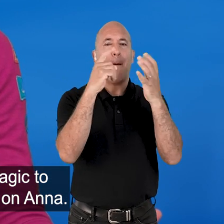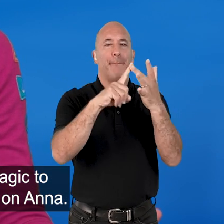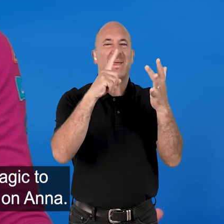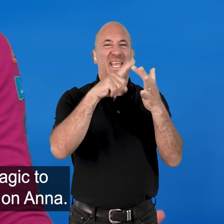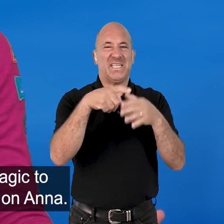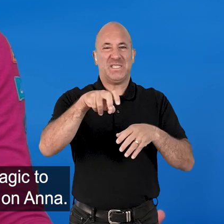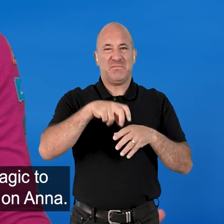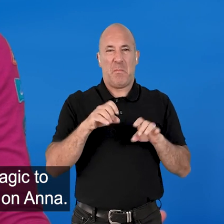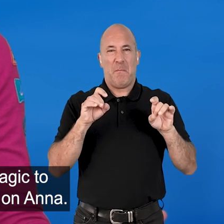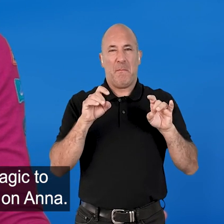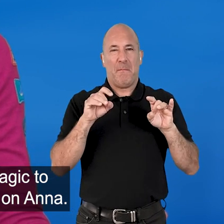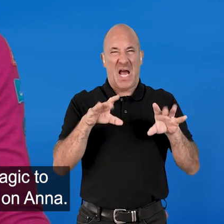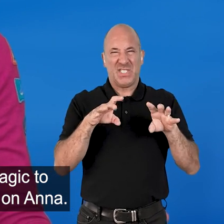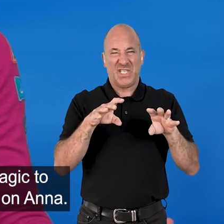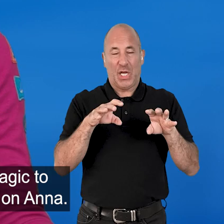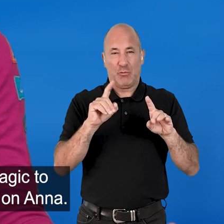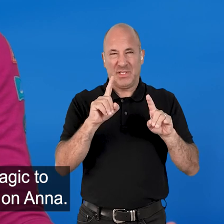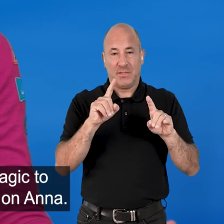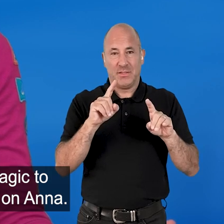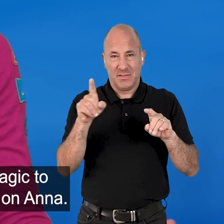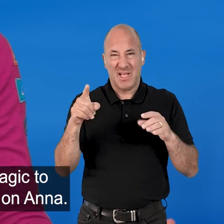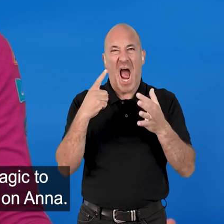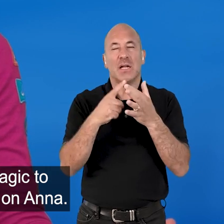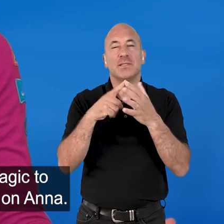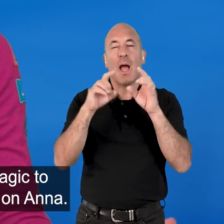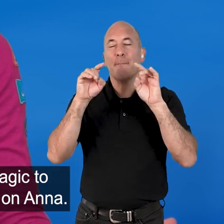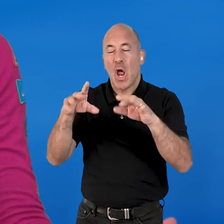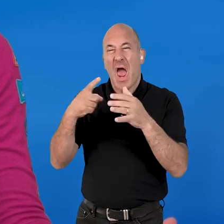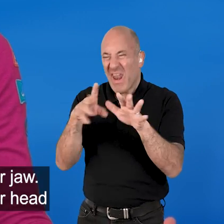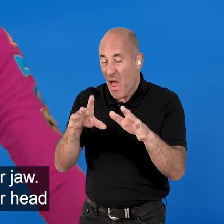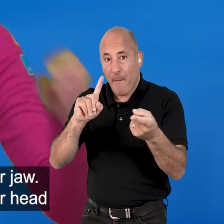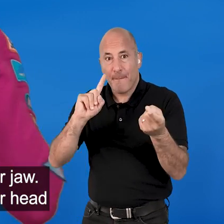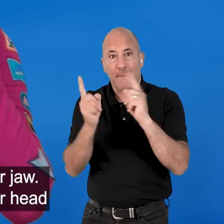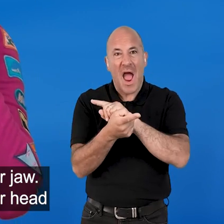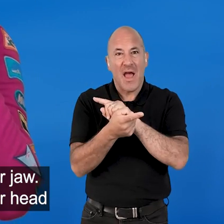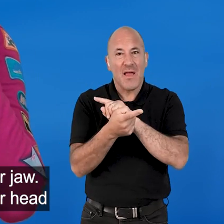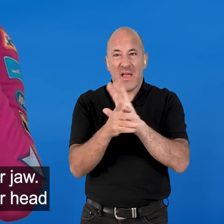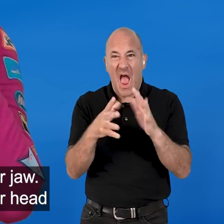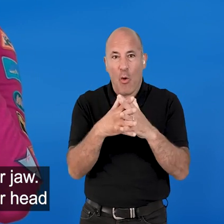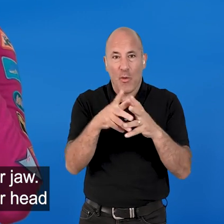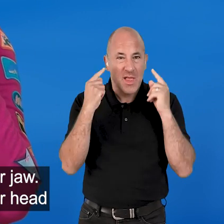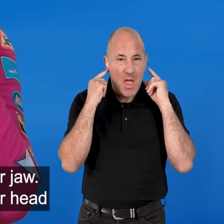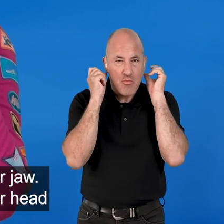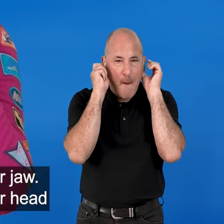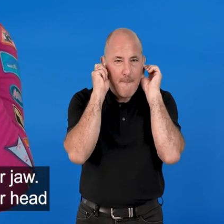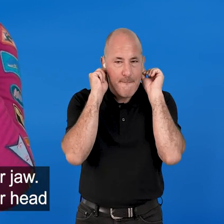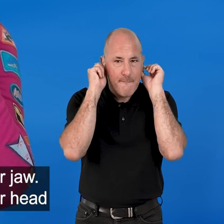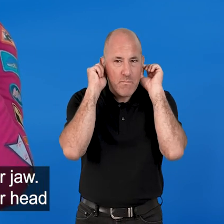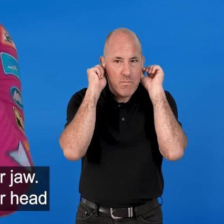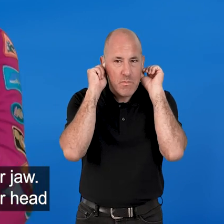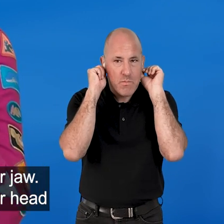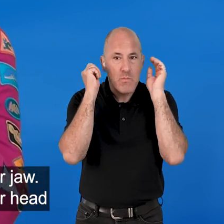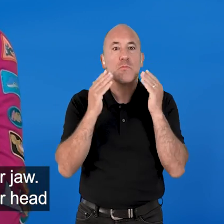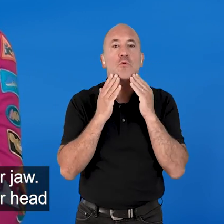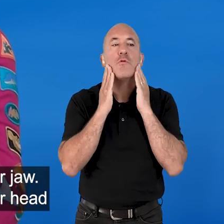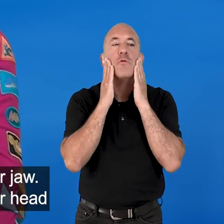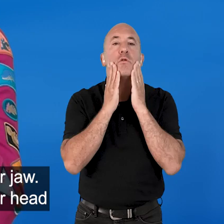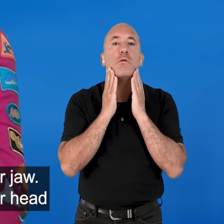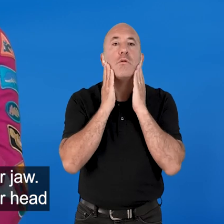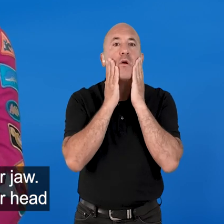magic to reverse the curse of Elsa's magic on Anna. He rubs her ears. He rubs